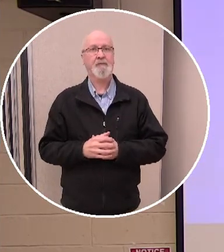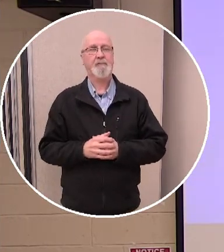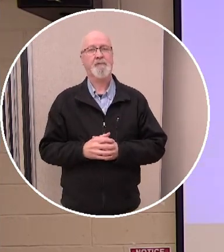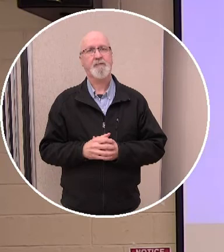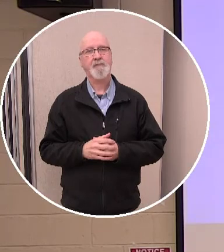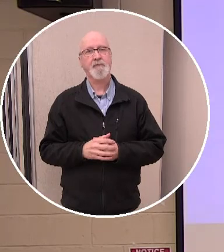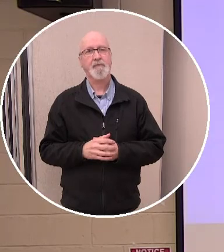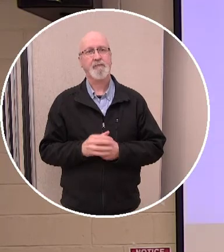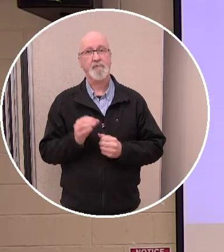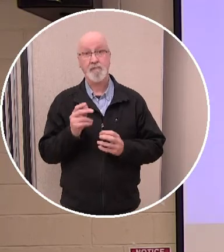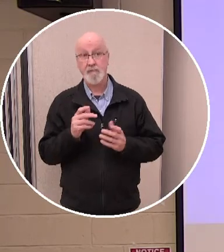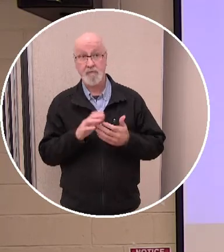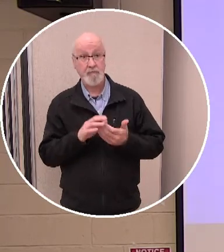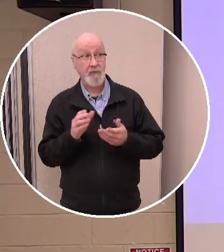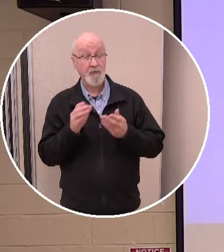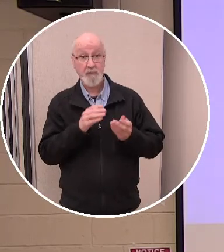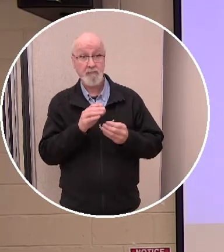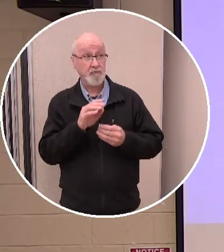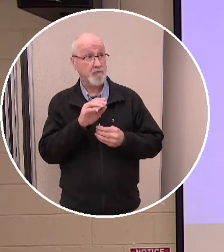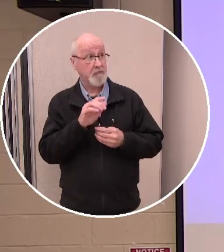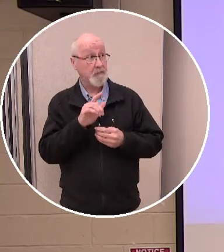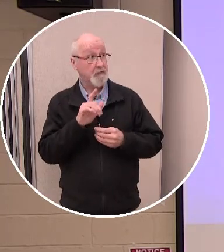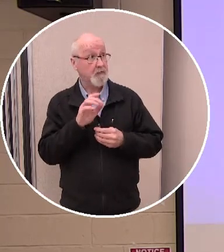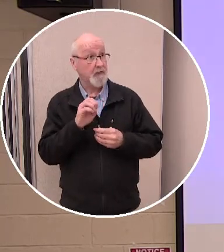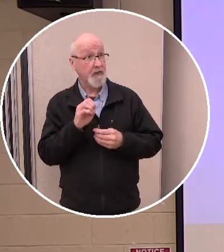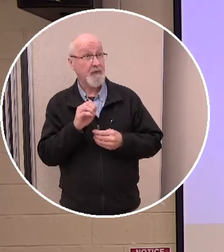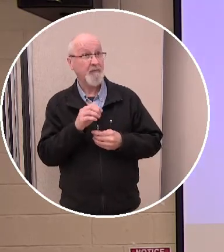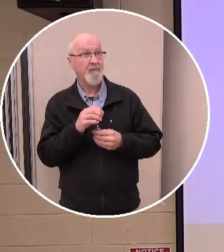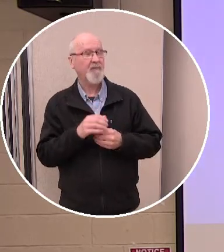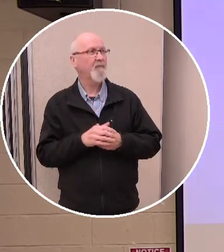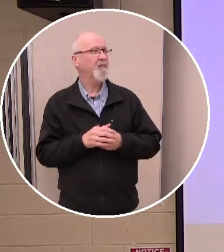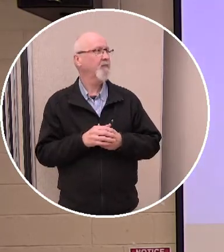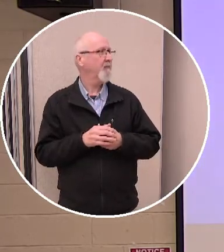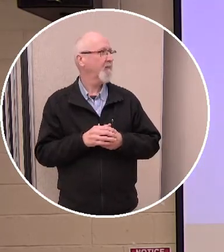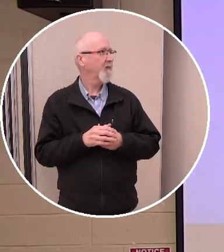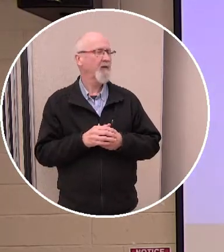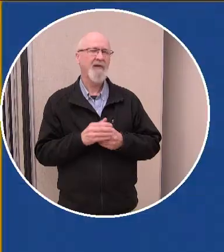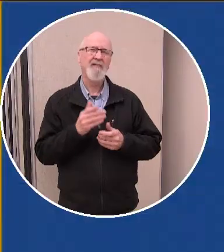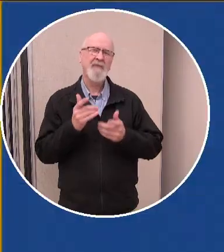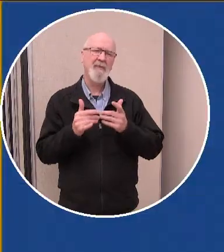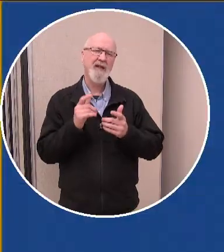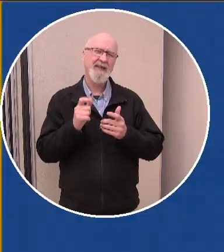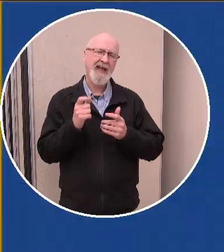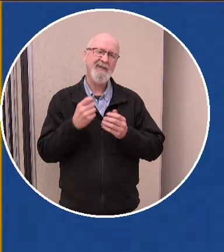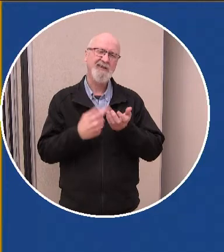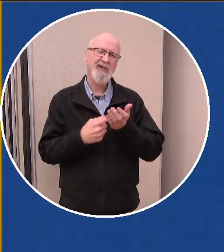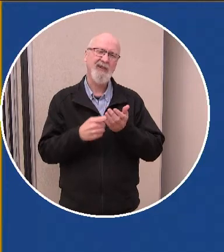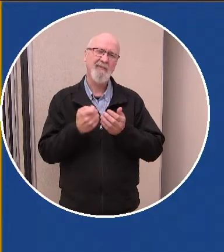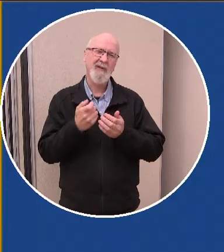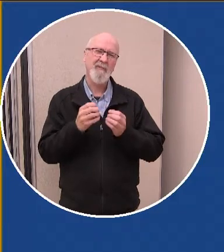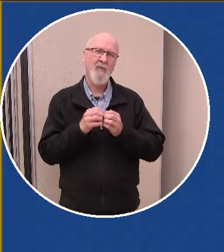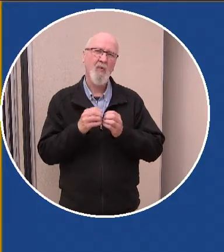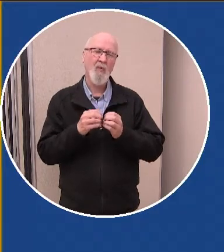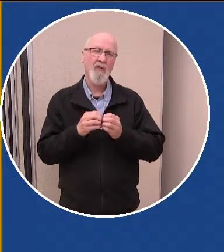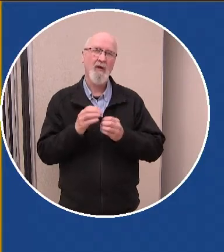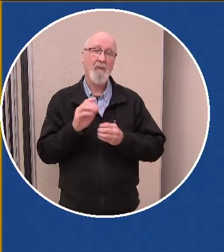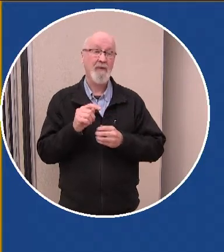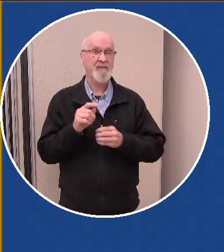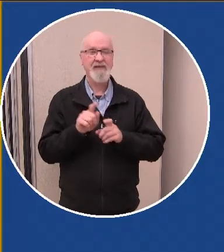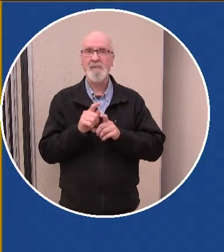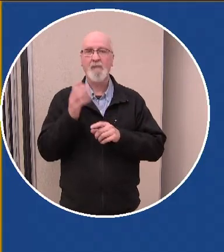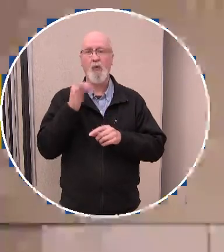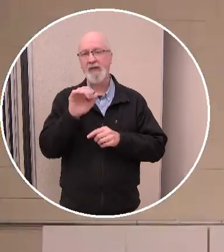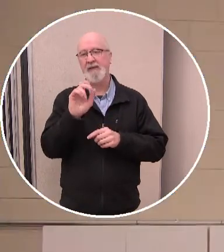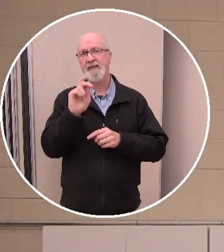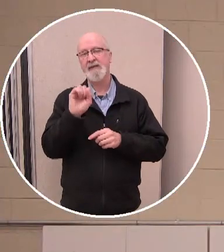Okay. Trustee Lee. Yeah, perhaps we could have fleshed out a bit more, but as we said on the Skype conference